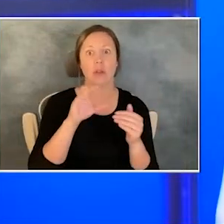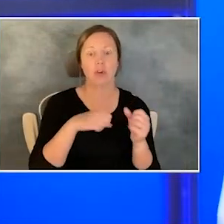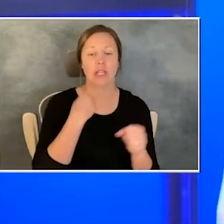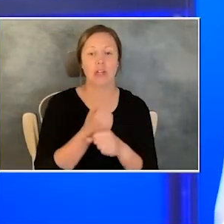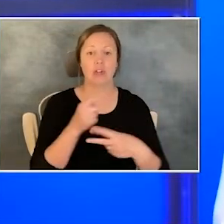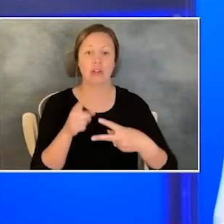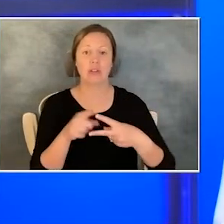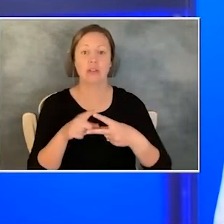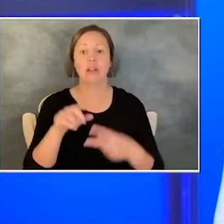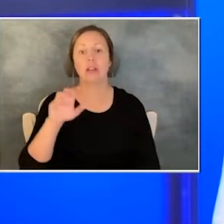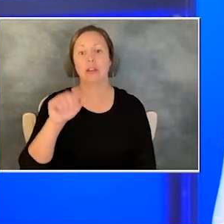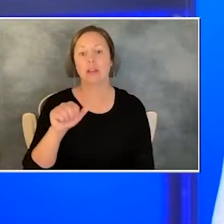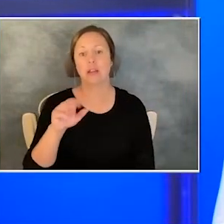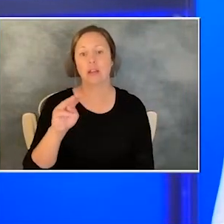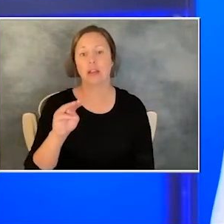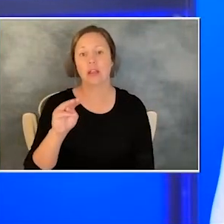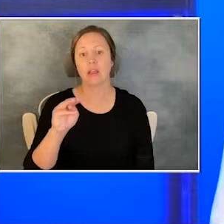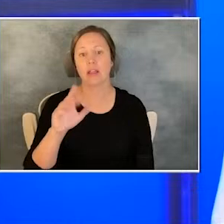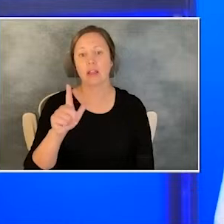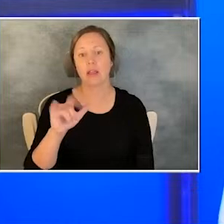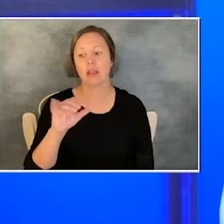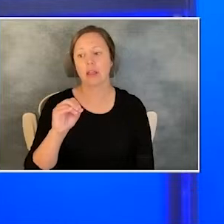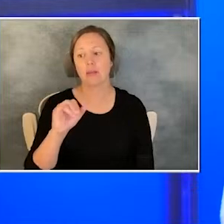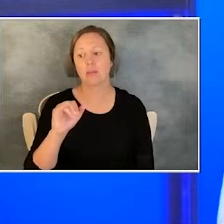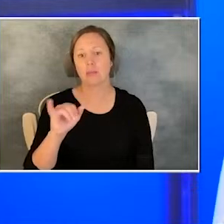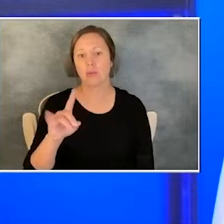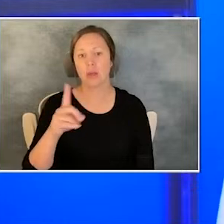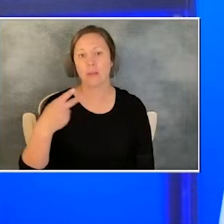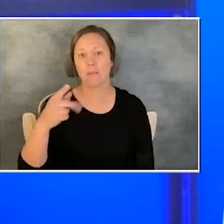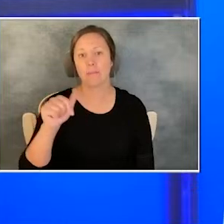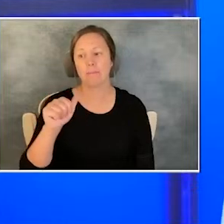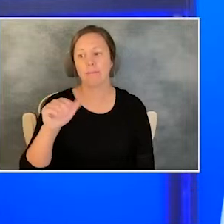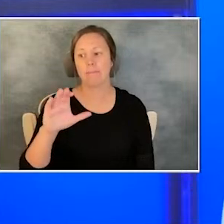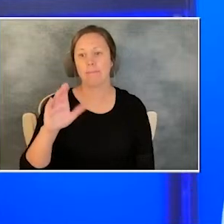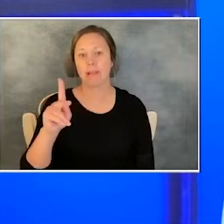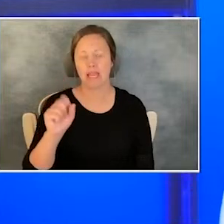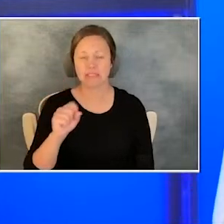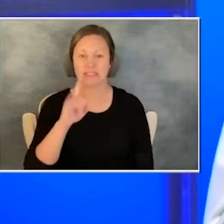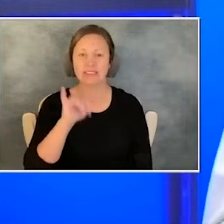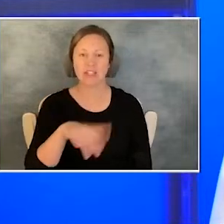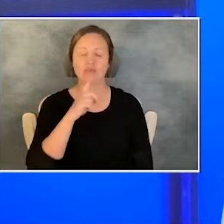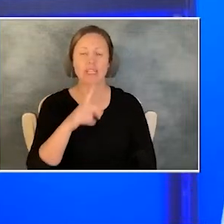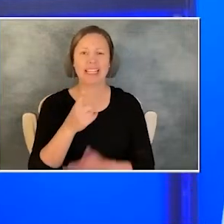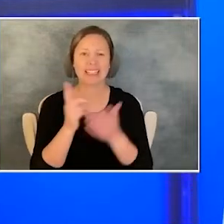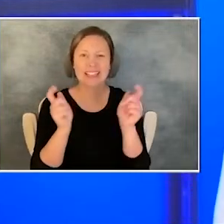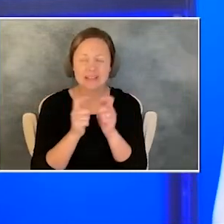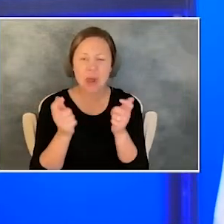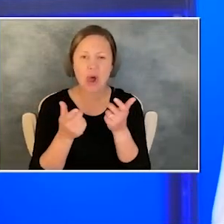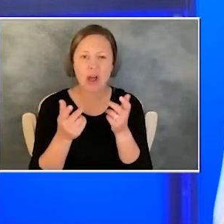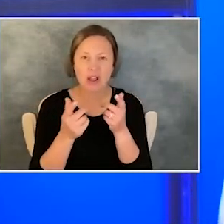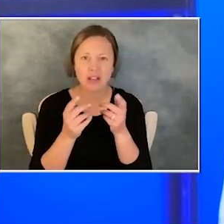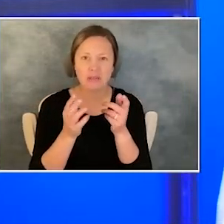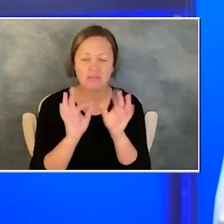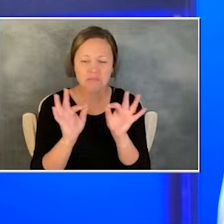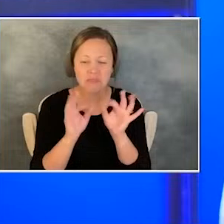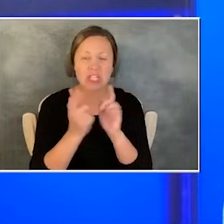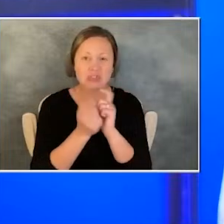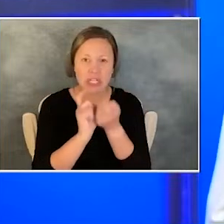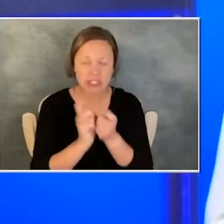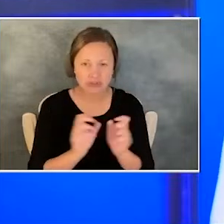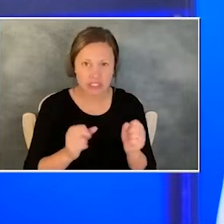the buildup of something called amyloid plaques in the brain, which are little microscopic changes that we can see under the microscope, and then something